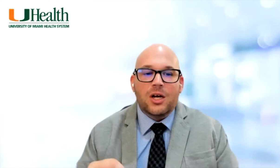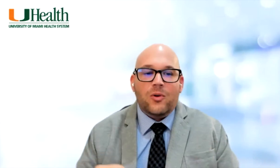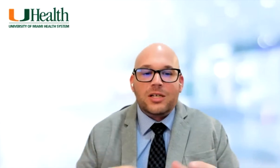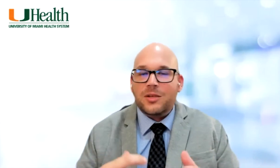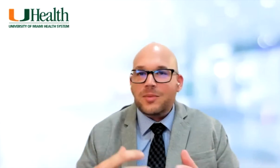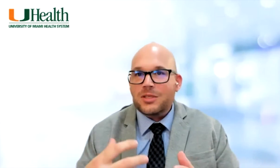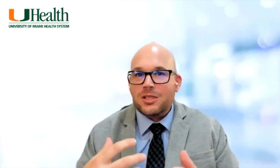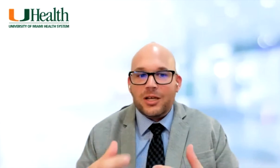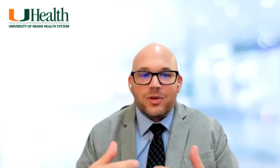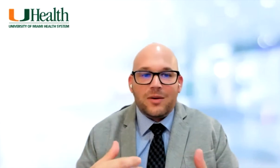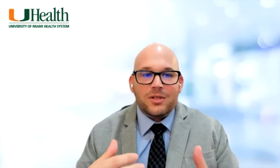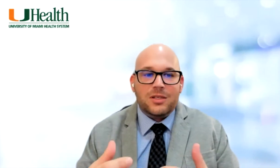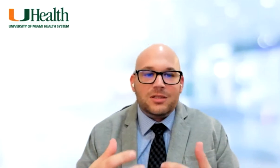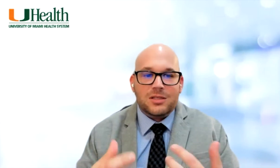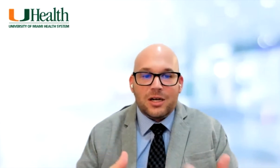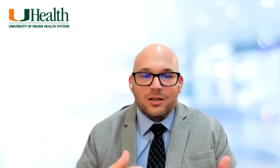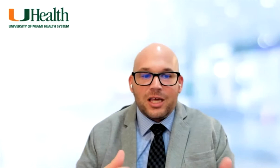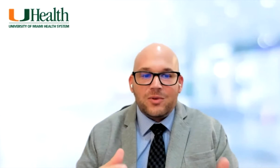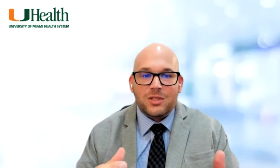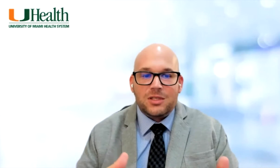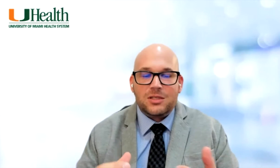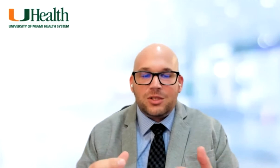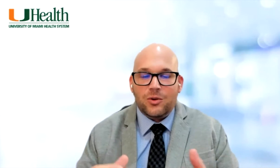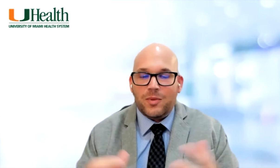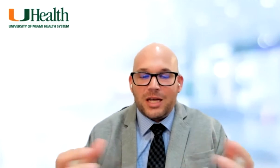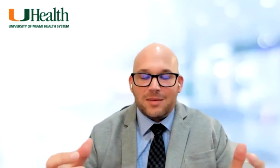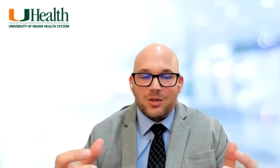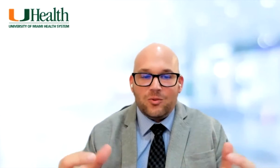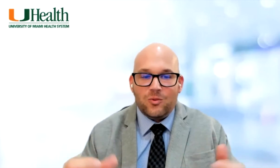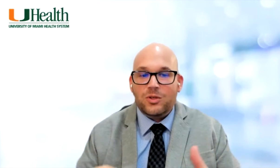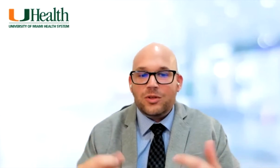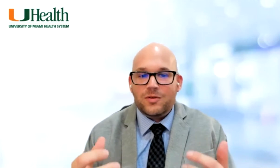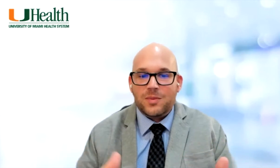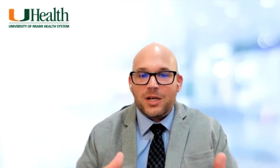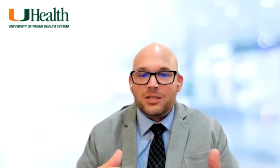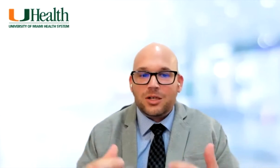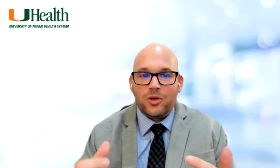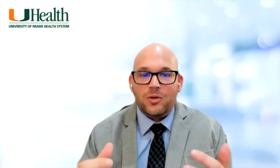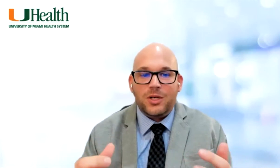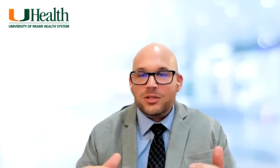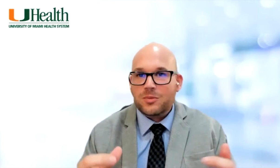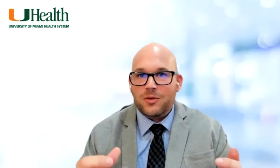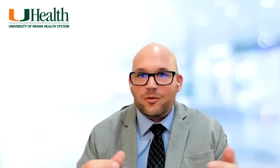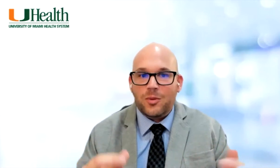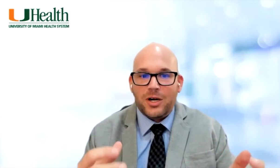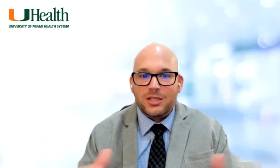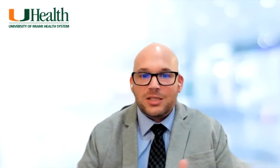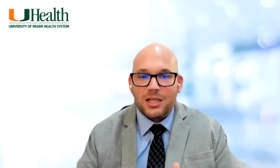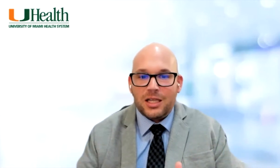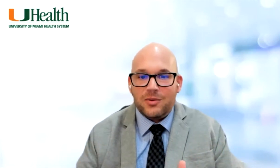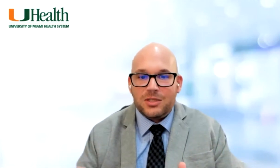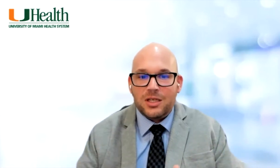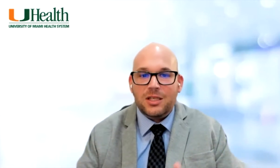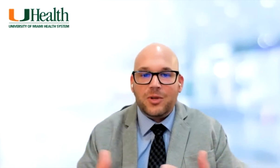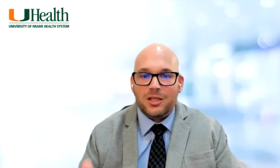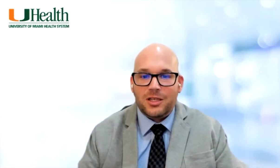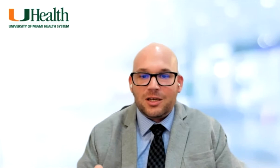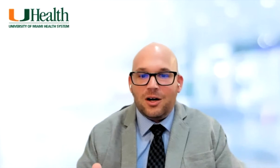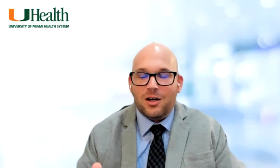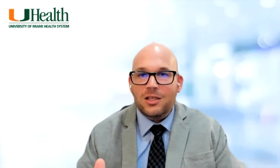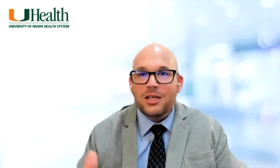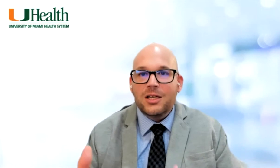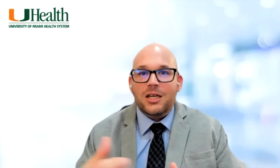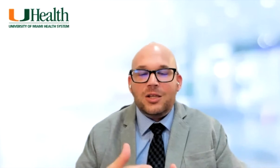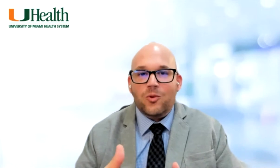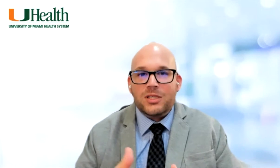out, we're actually able to select whatever the desired language is. So in Miami, we're doing that for Spanish and Creole, but it also could be for American Sign Language. And then we click